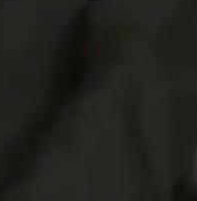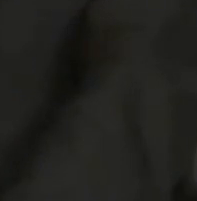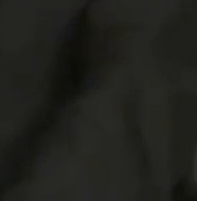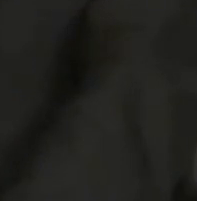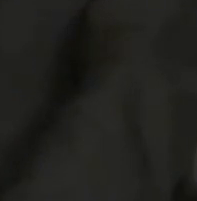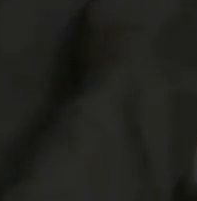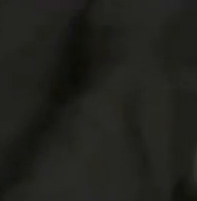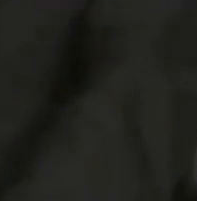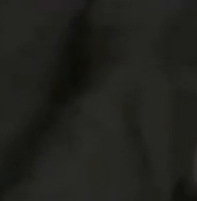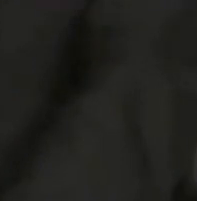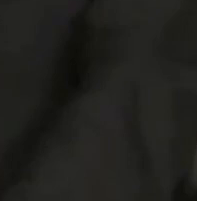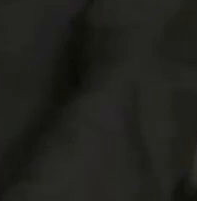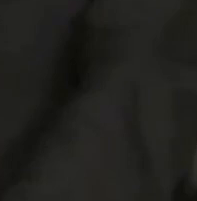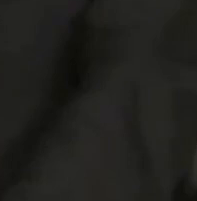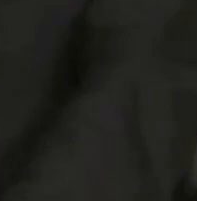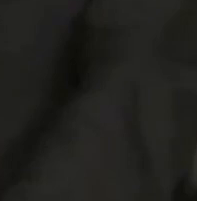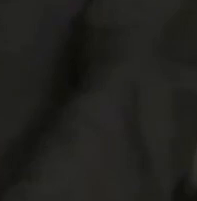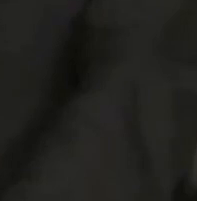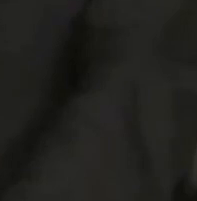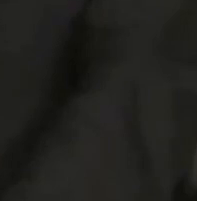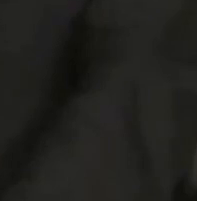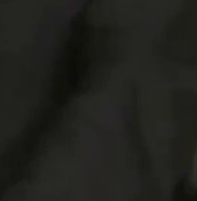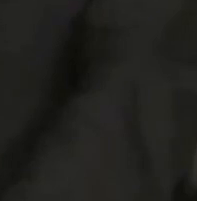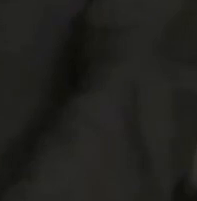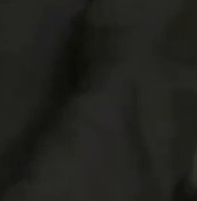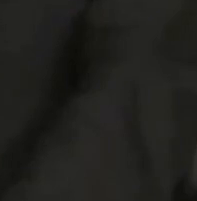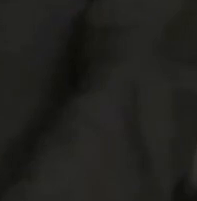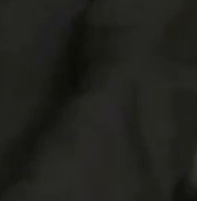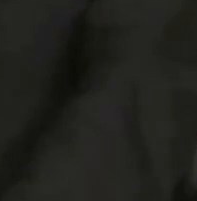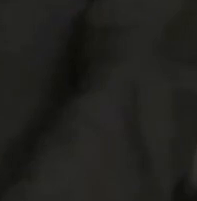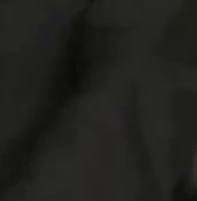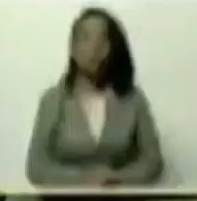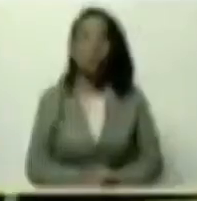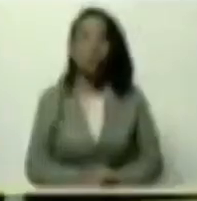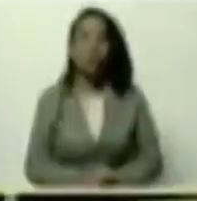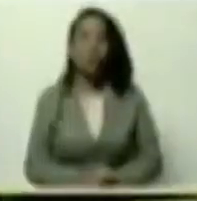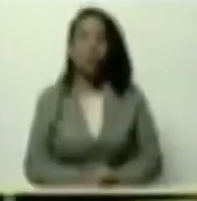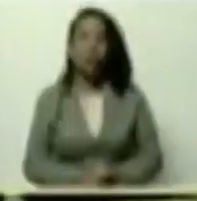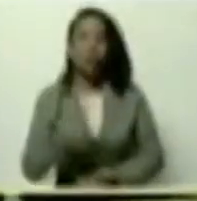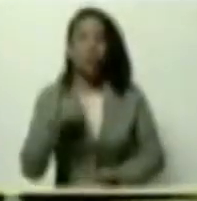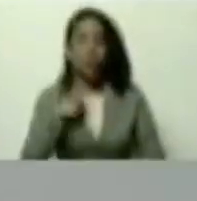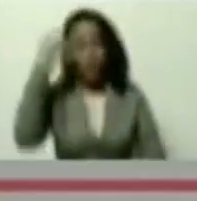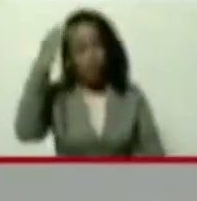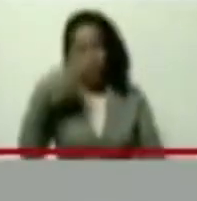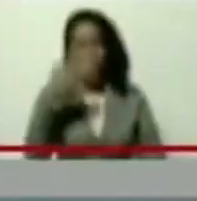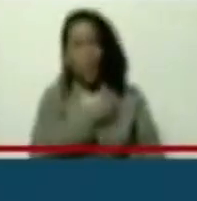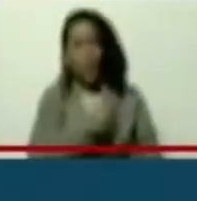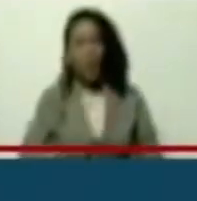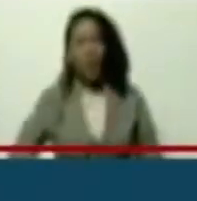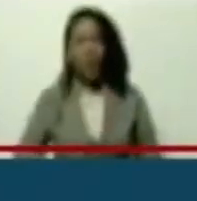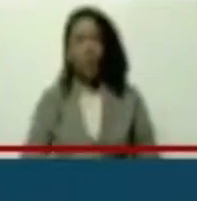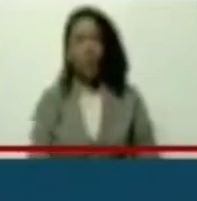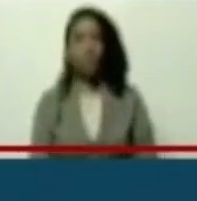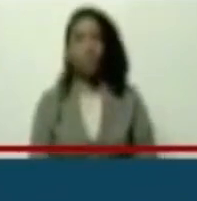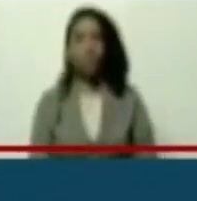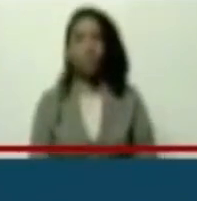ceremony of the International Colloquium for the Bicentennial of that historical moment. I believe,